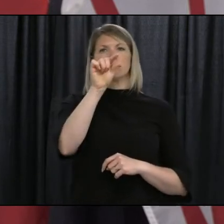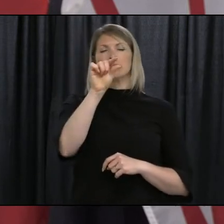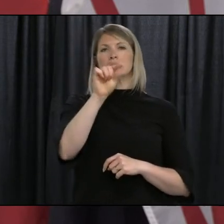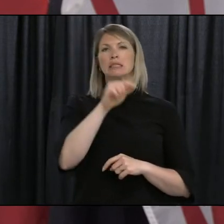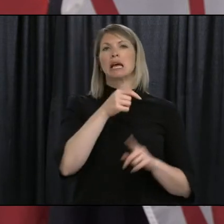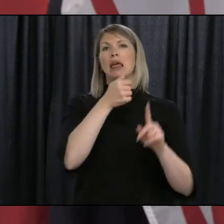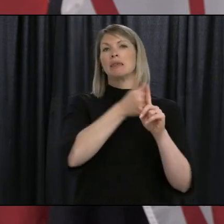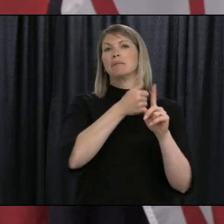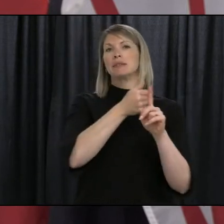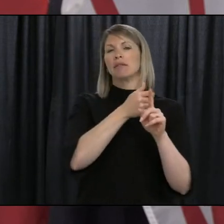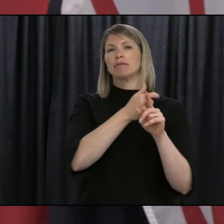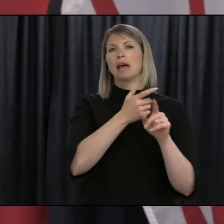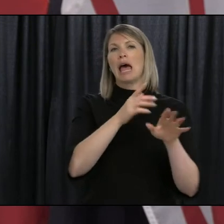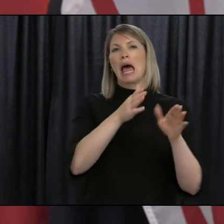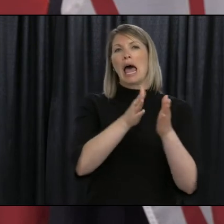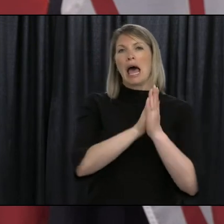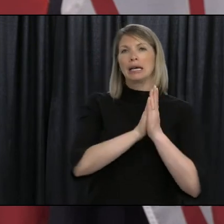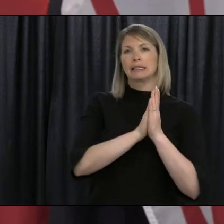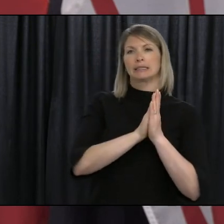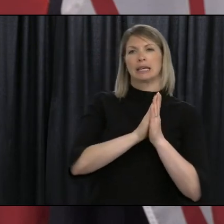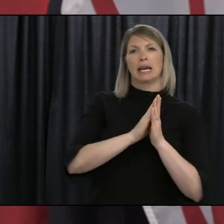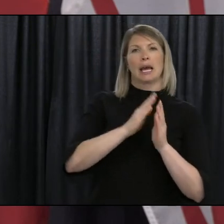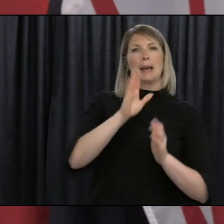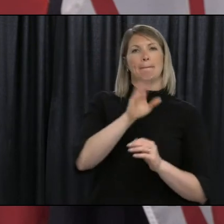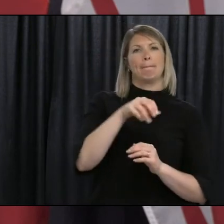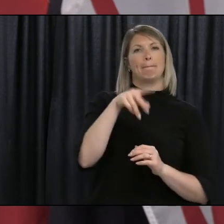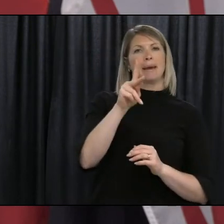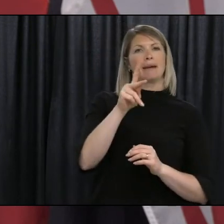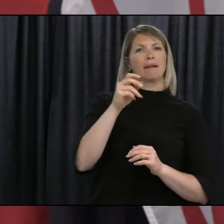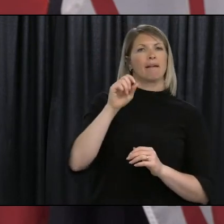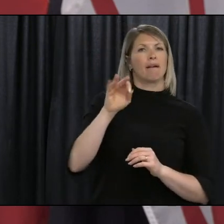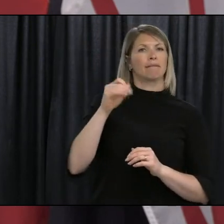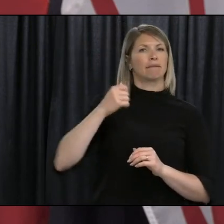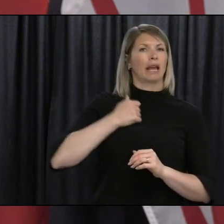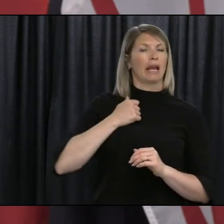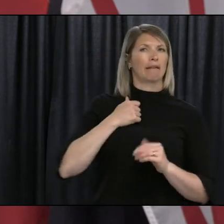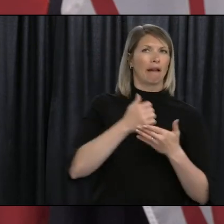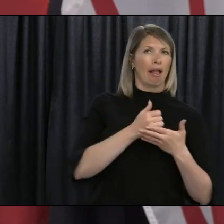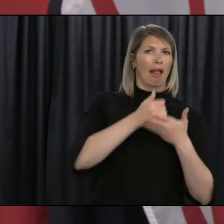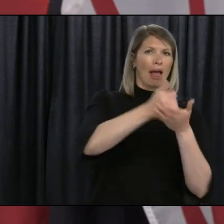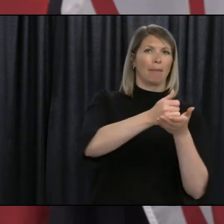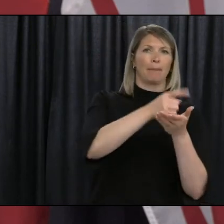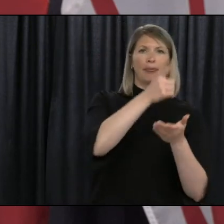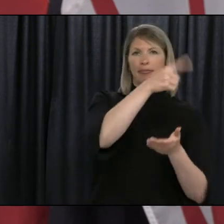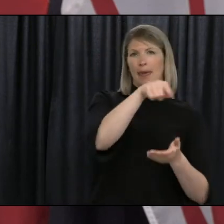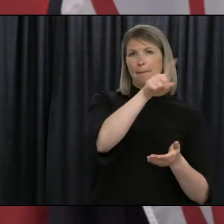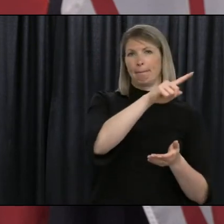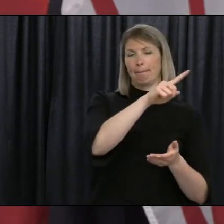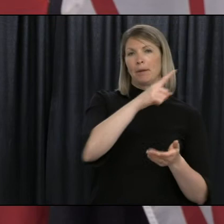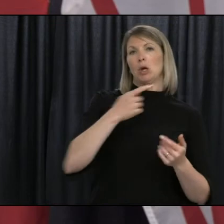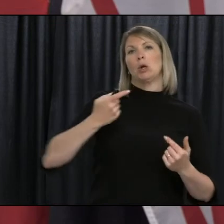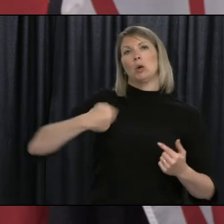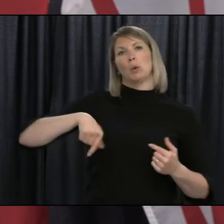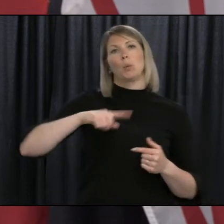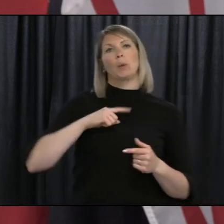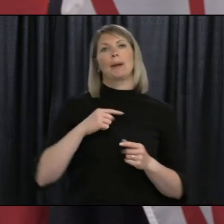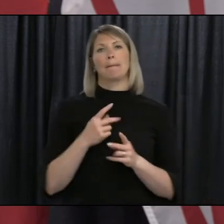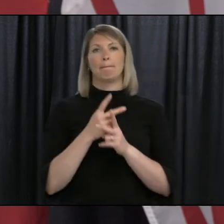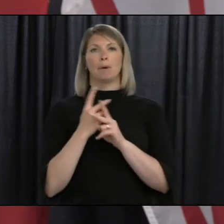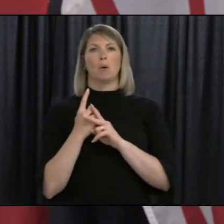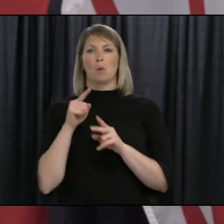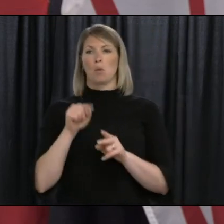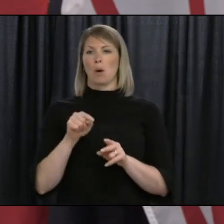short-term borrowing to assist provinces. We availed of some of that, but we've borrowed $1.2 billion without